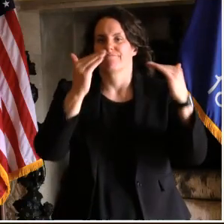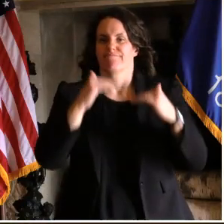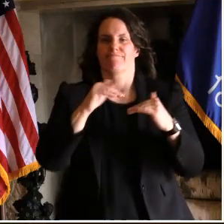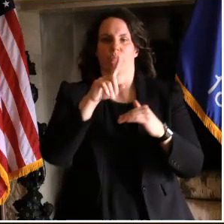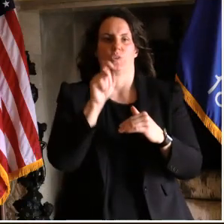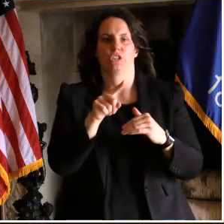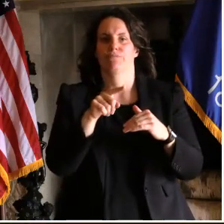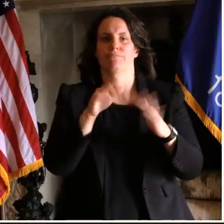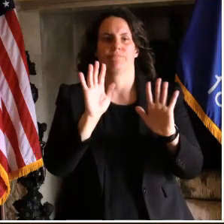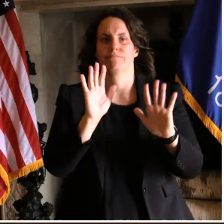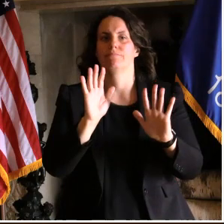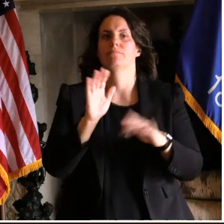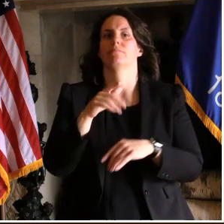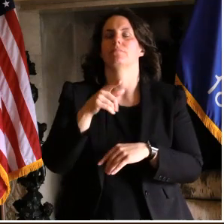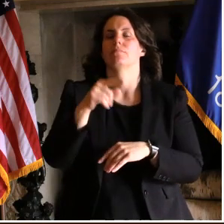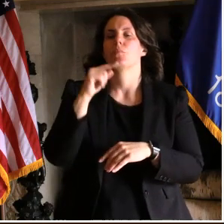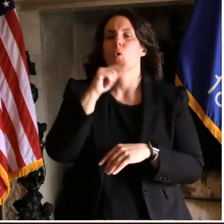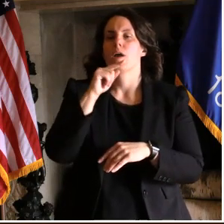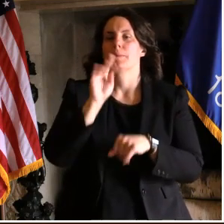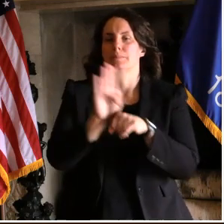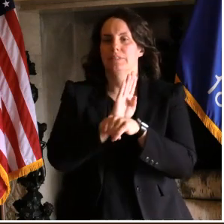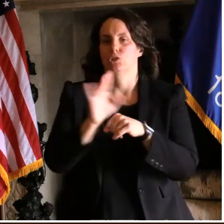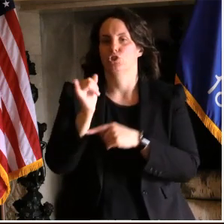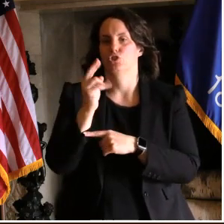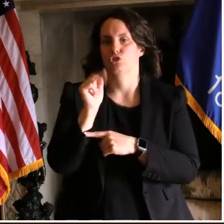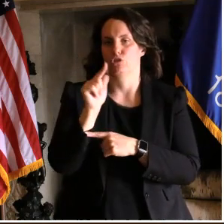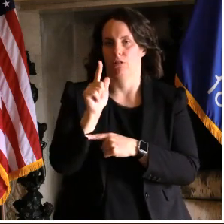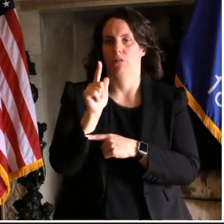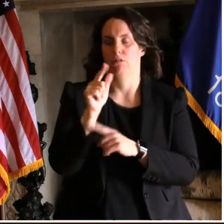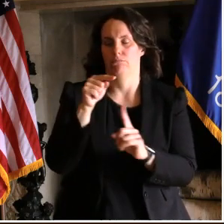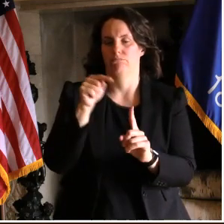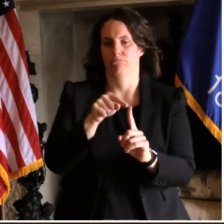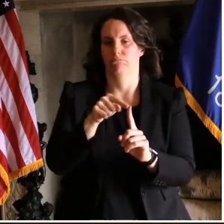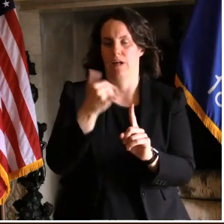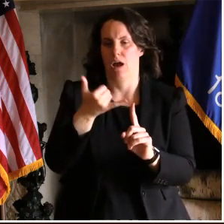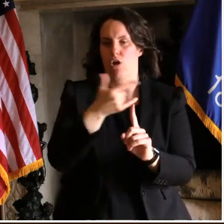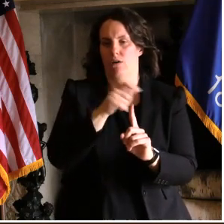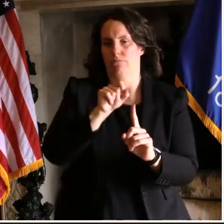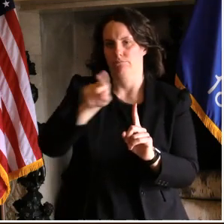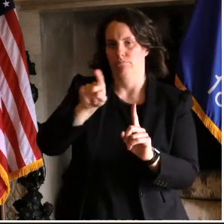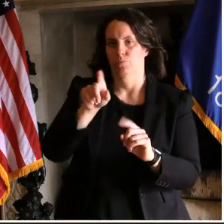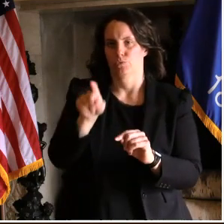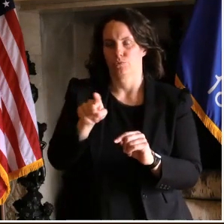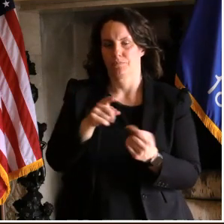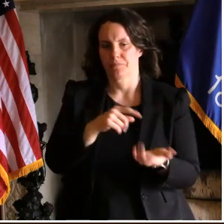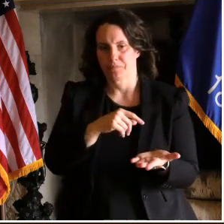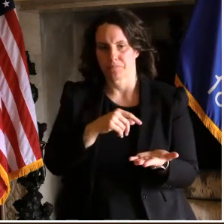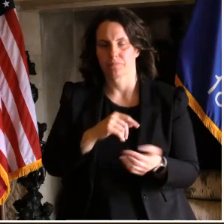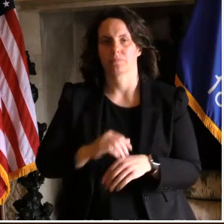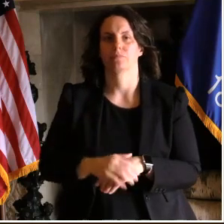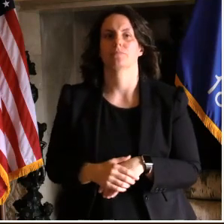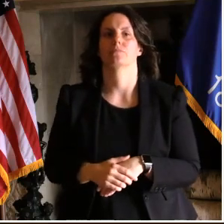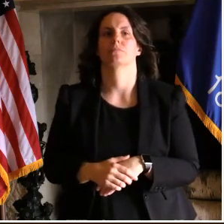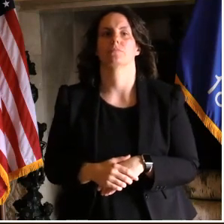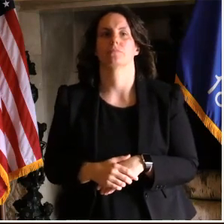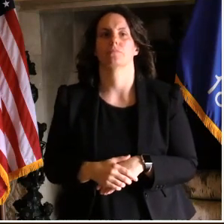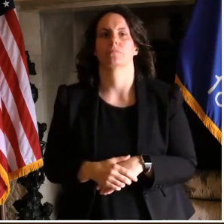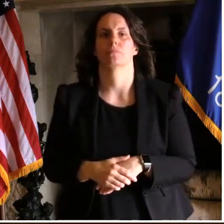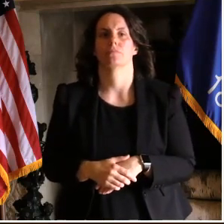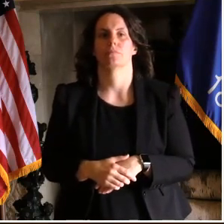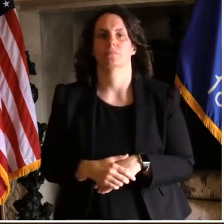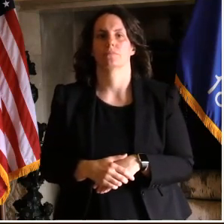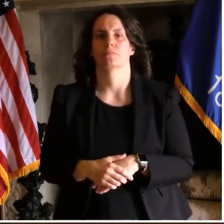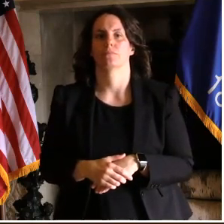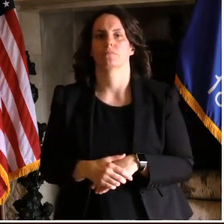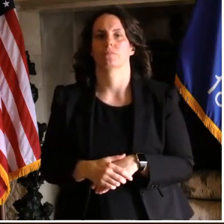Journal, please. Hello, can you hear me? Yes, I can. All right. How will this order treat the